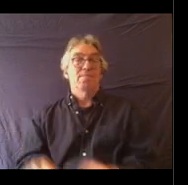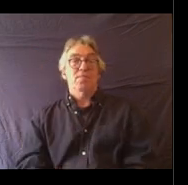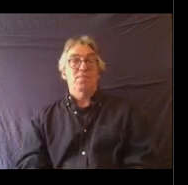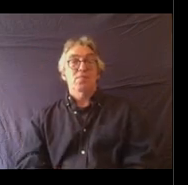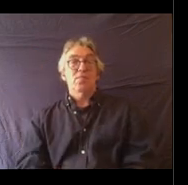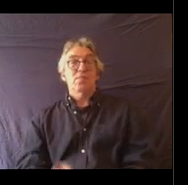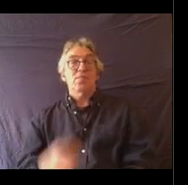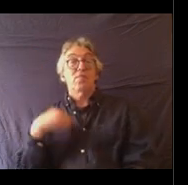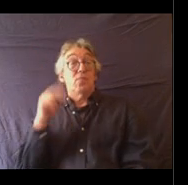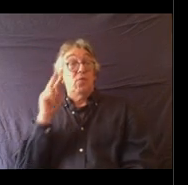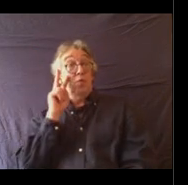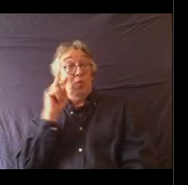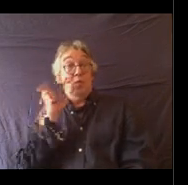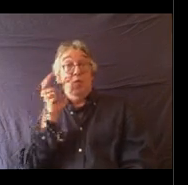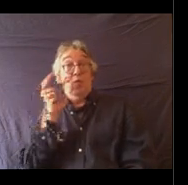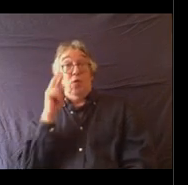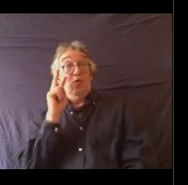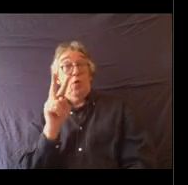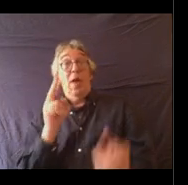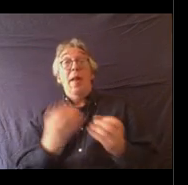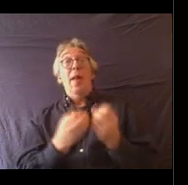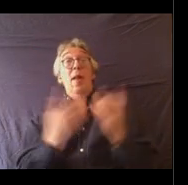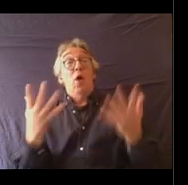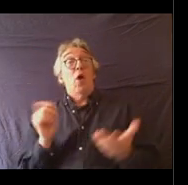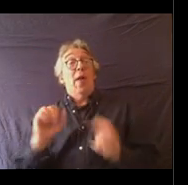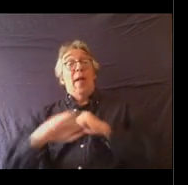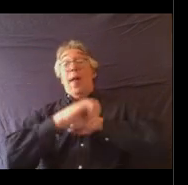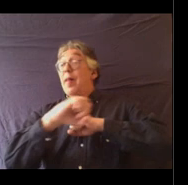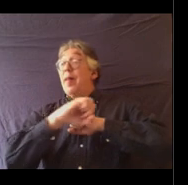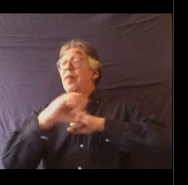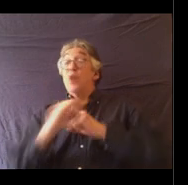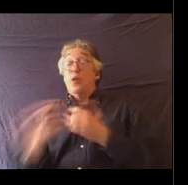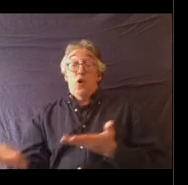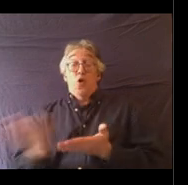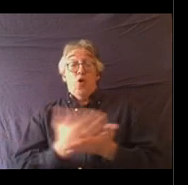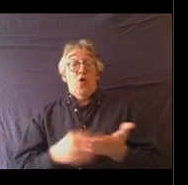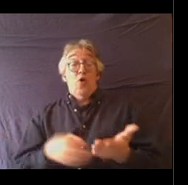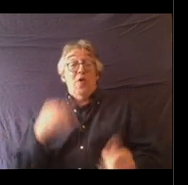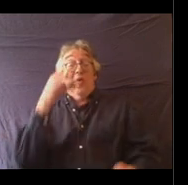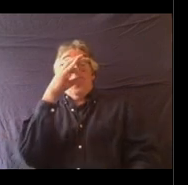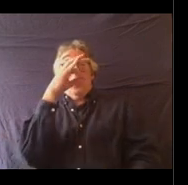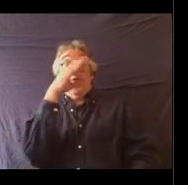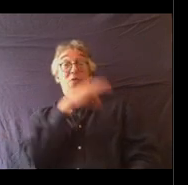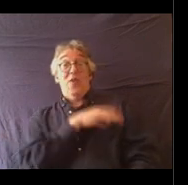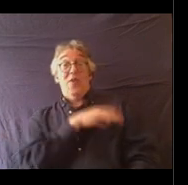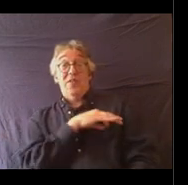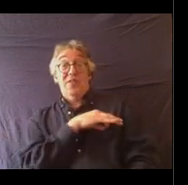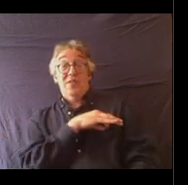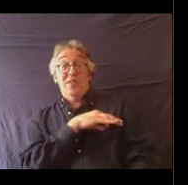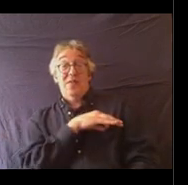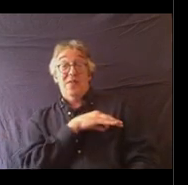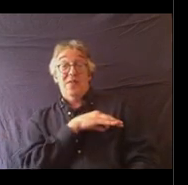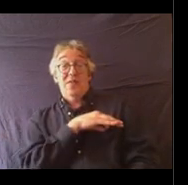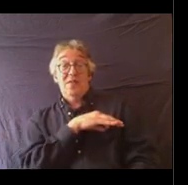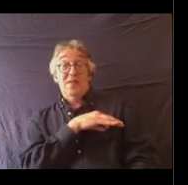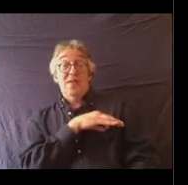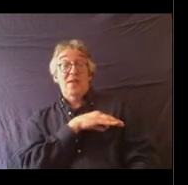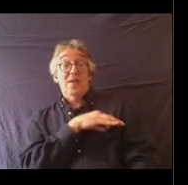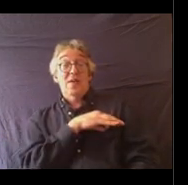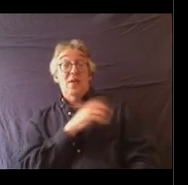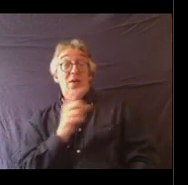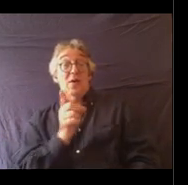of advertising revenue is going, yes, you're dealing with the slides, is going towards